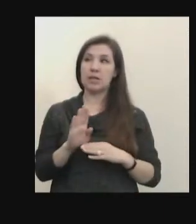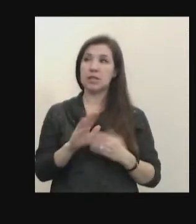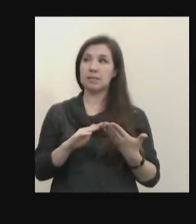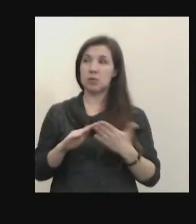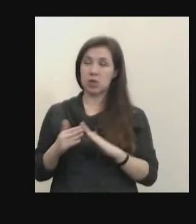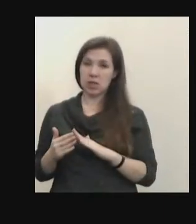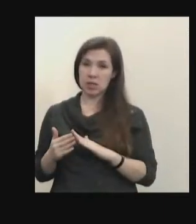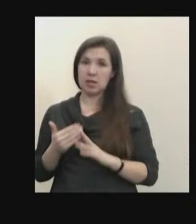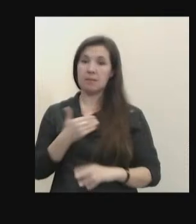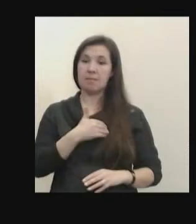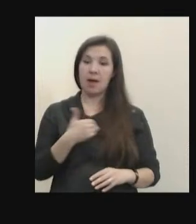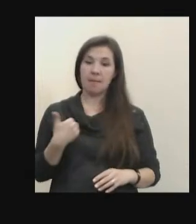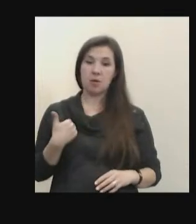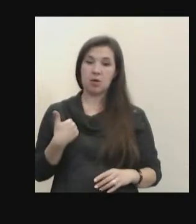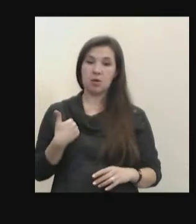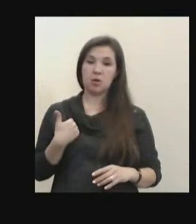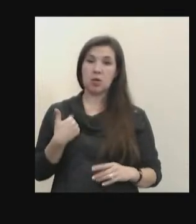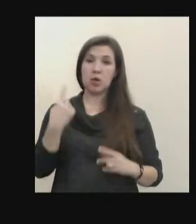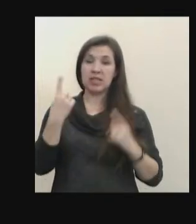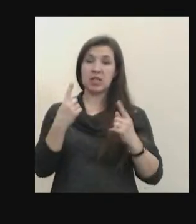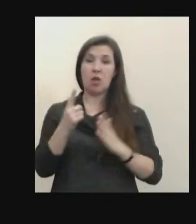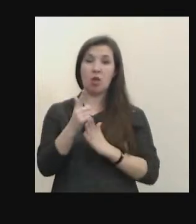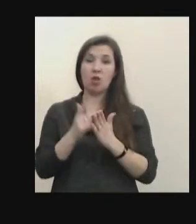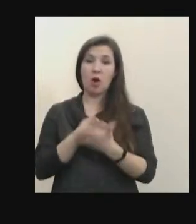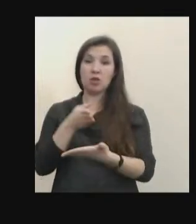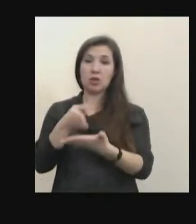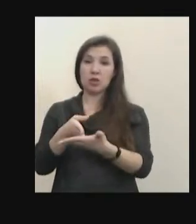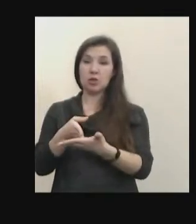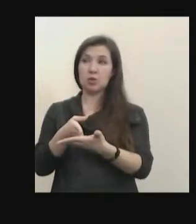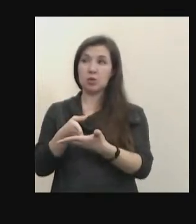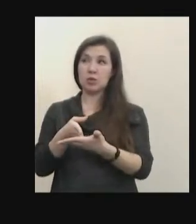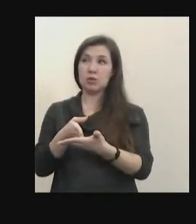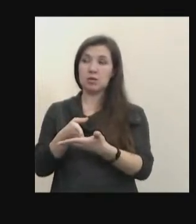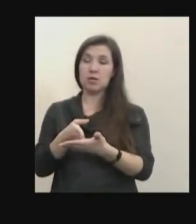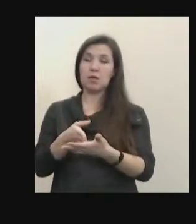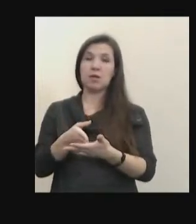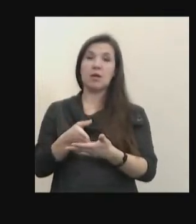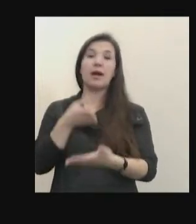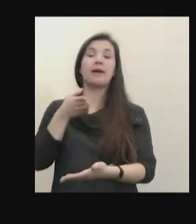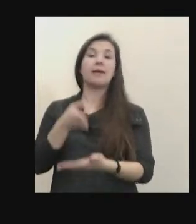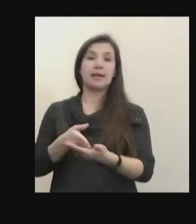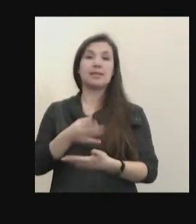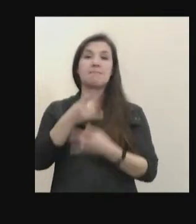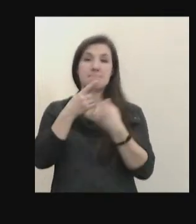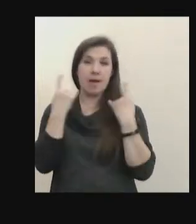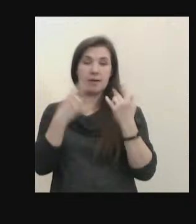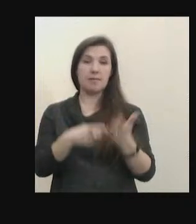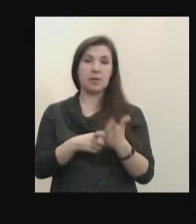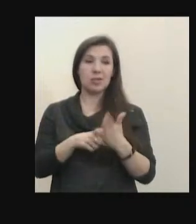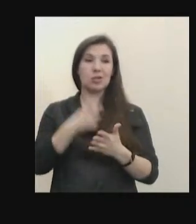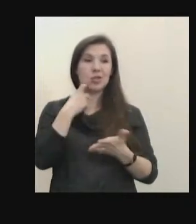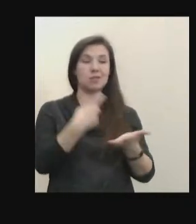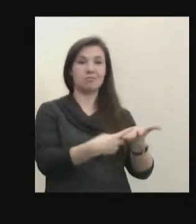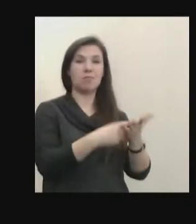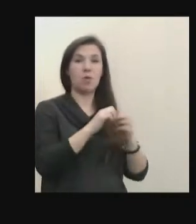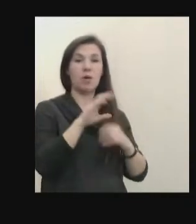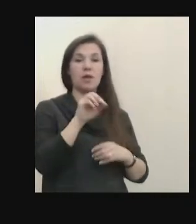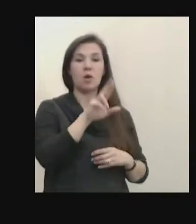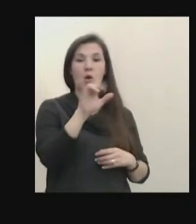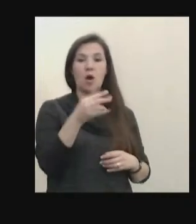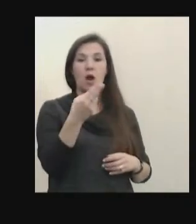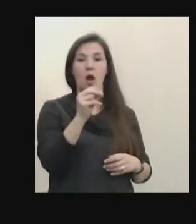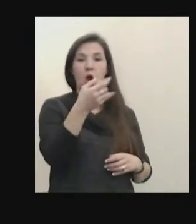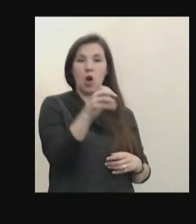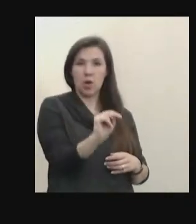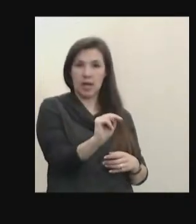it are considering a lawsuit against the mask mandate. We did just have a briefing with Corey Hogan, and he had brought up